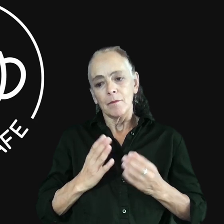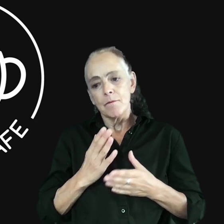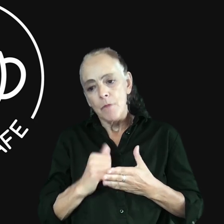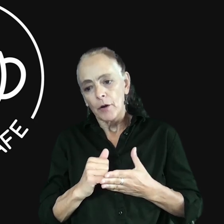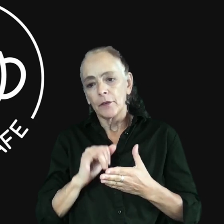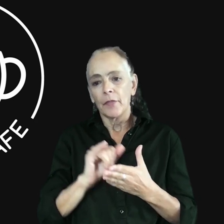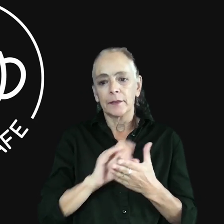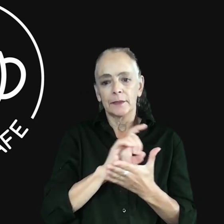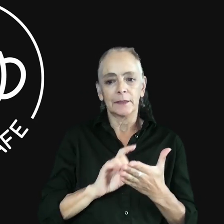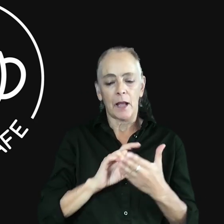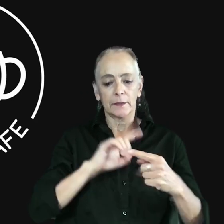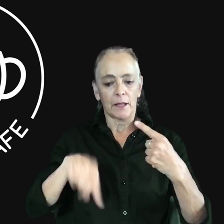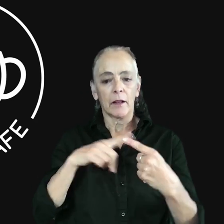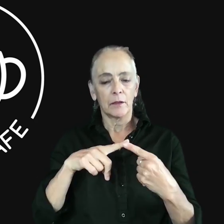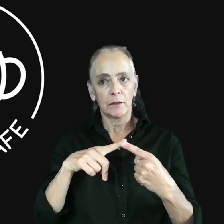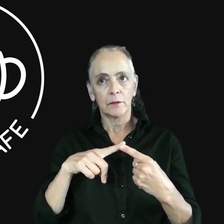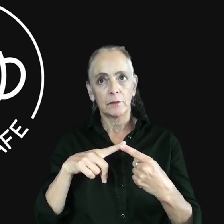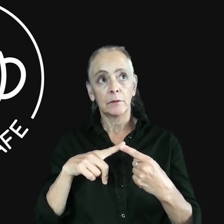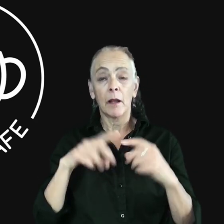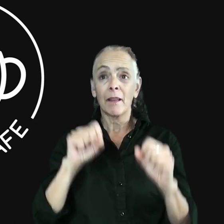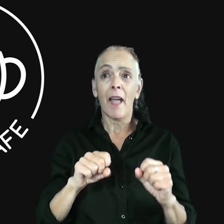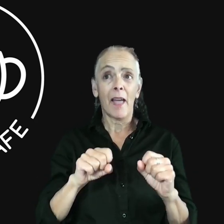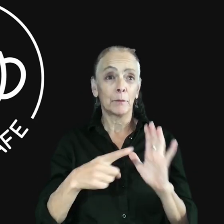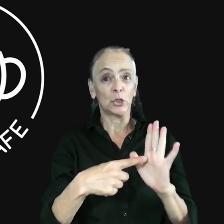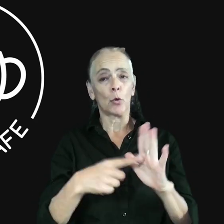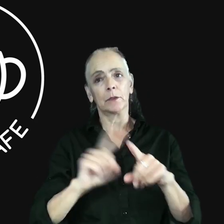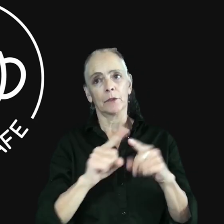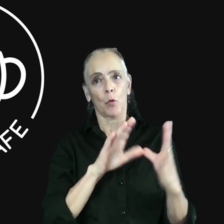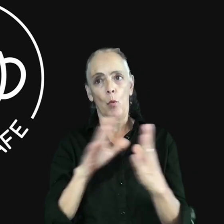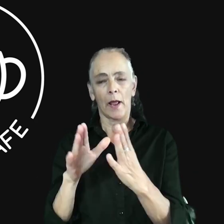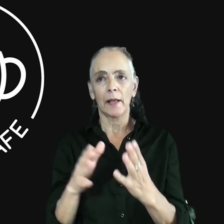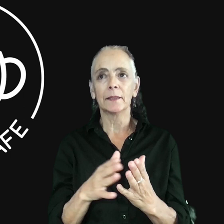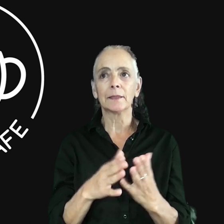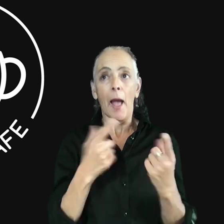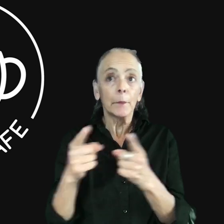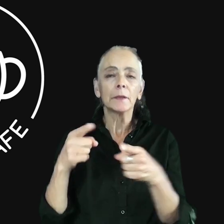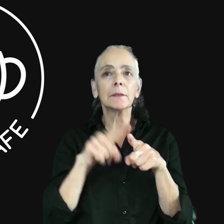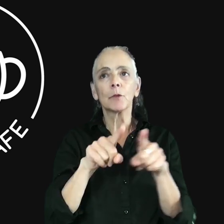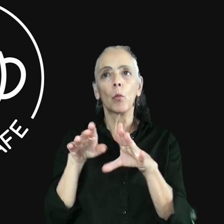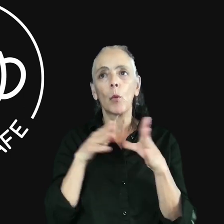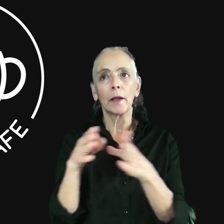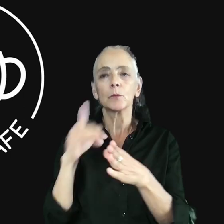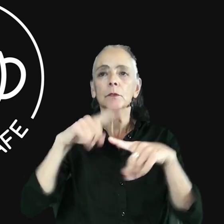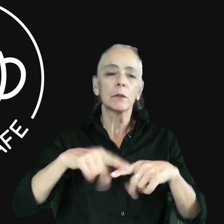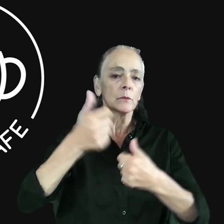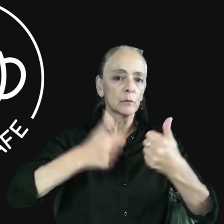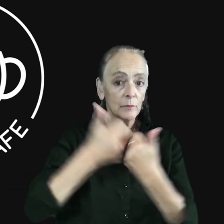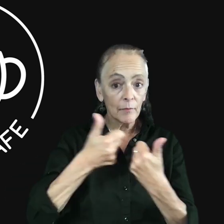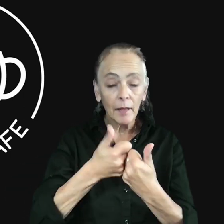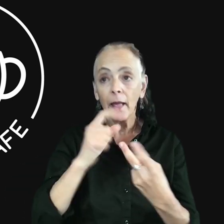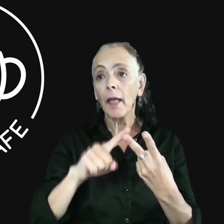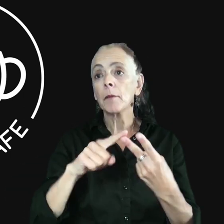cycle right and i think that can manifest in a lot of different ways and it's going to depend on the game you know the